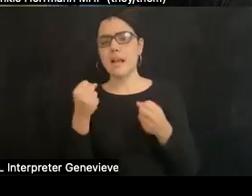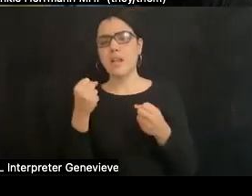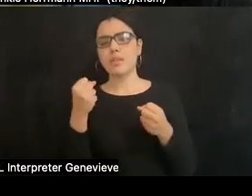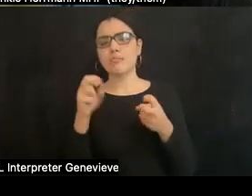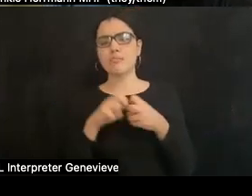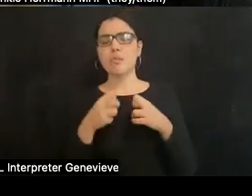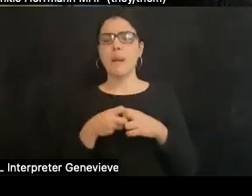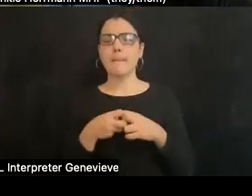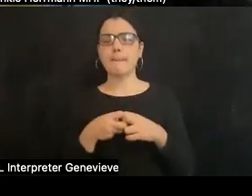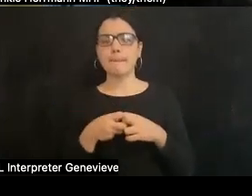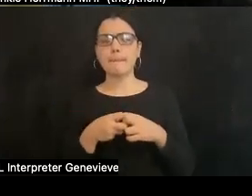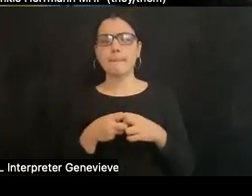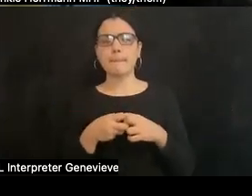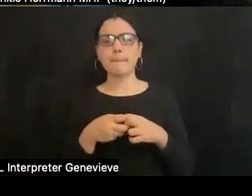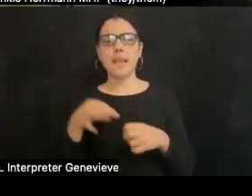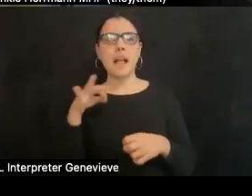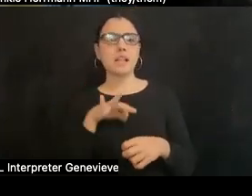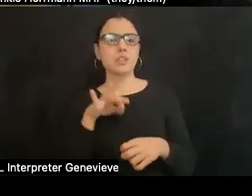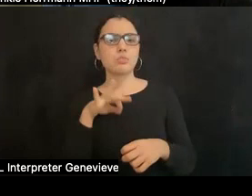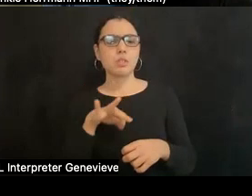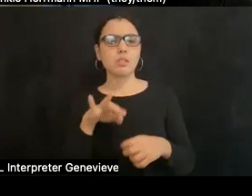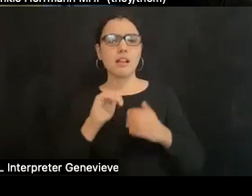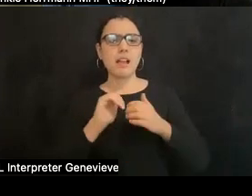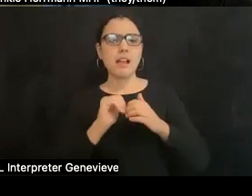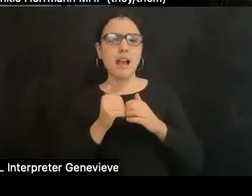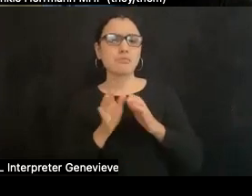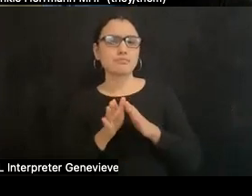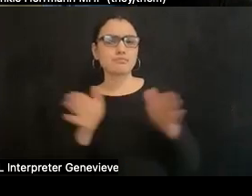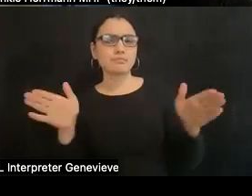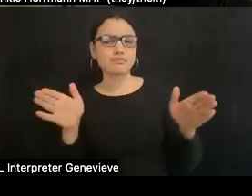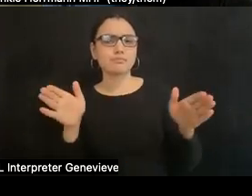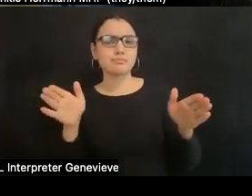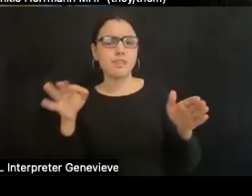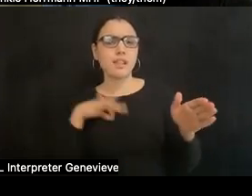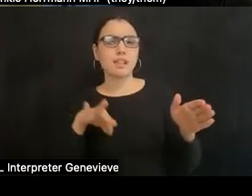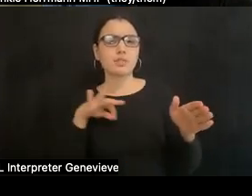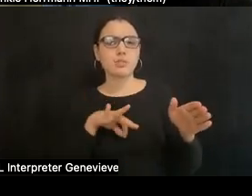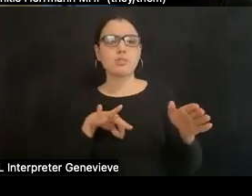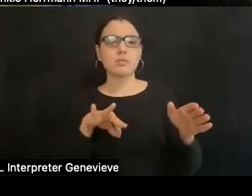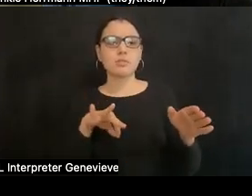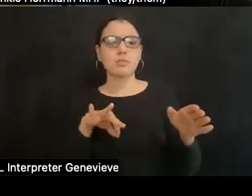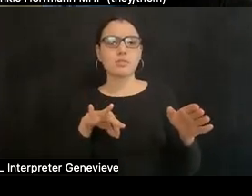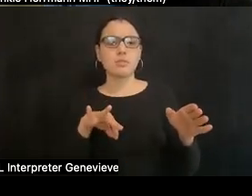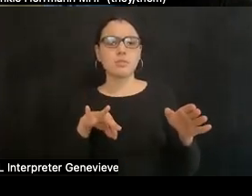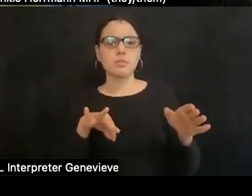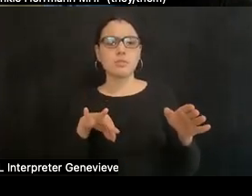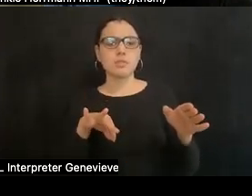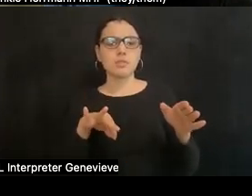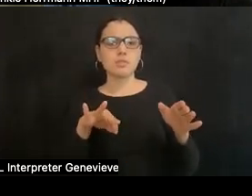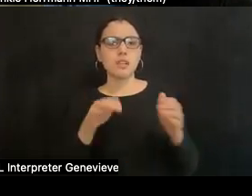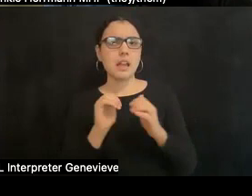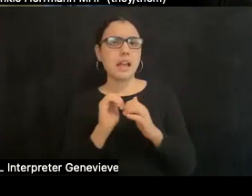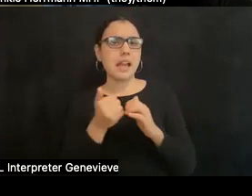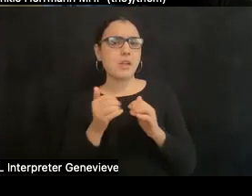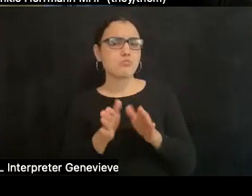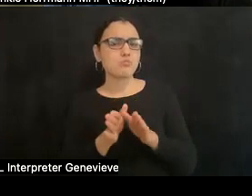being eligible, and sort of like how broad that eligibility is, like how